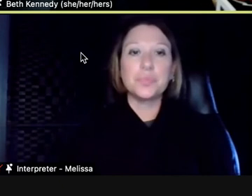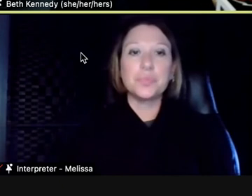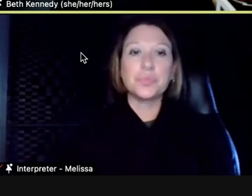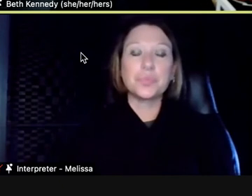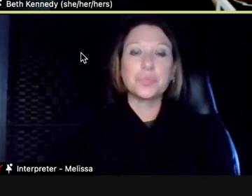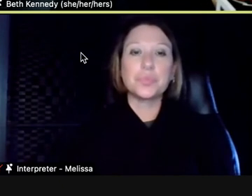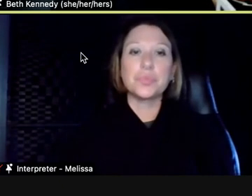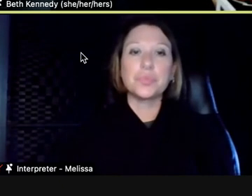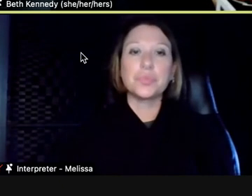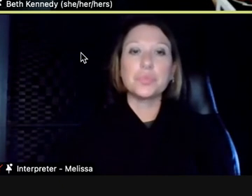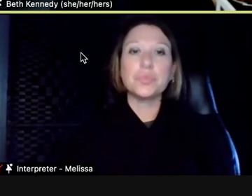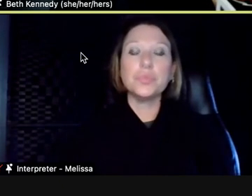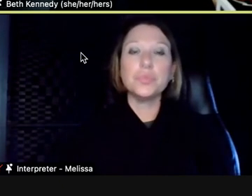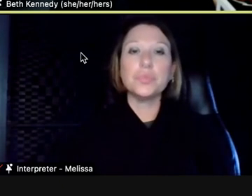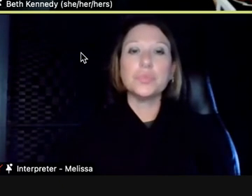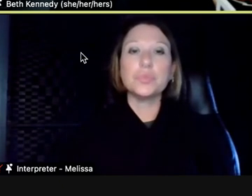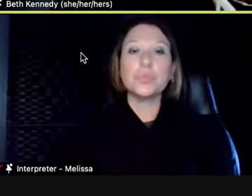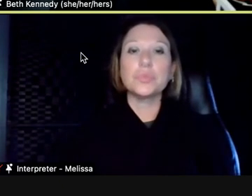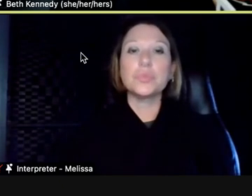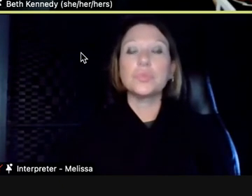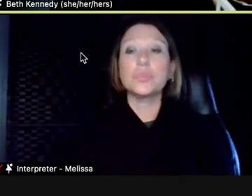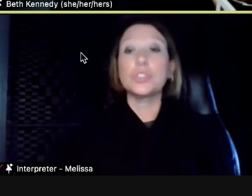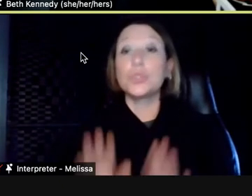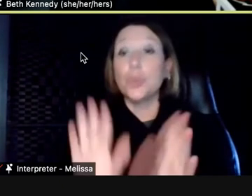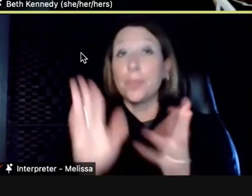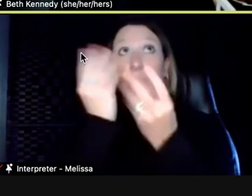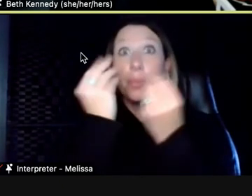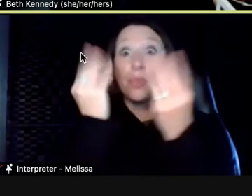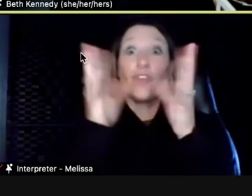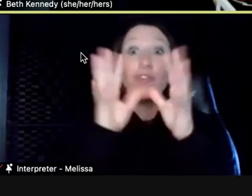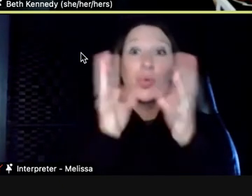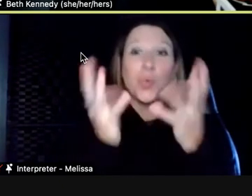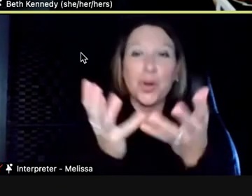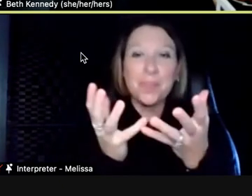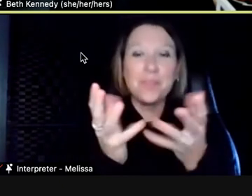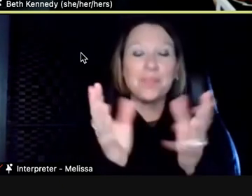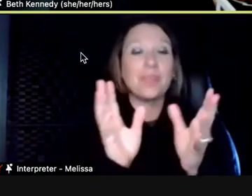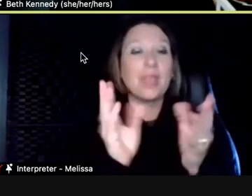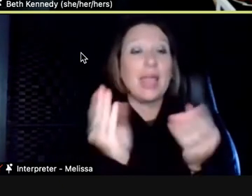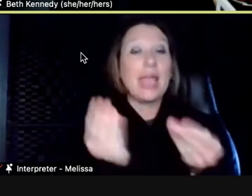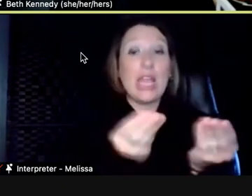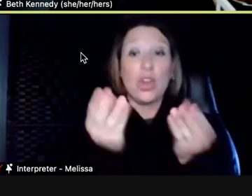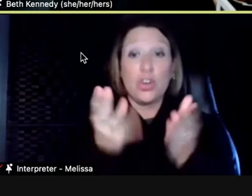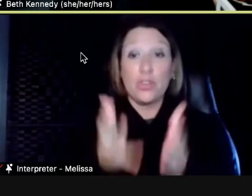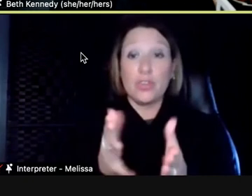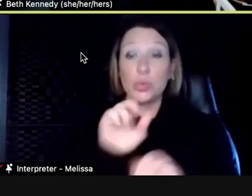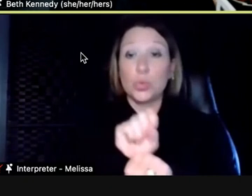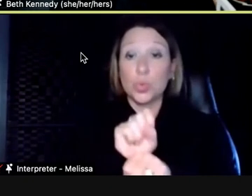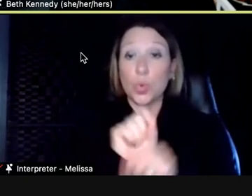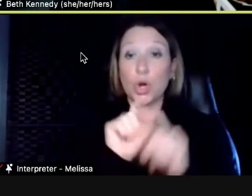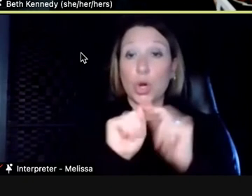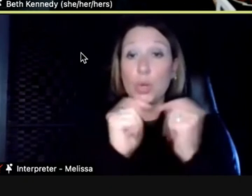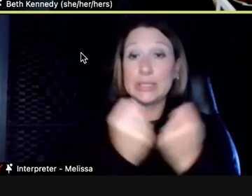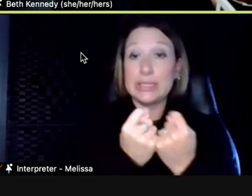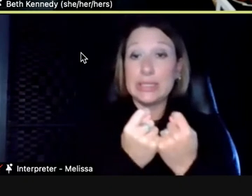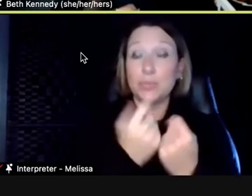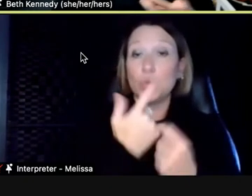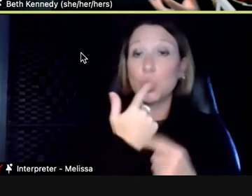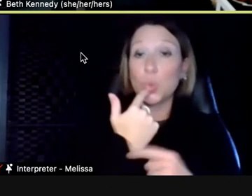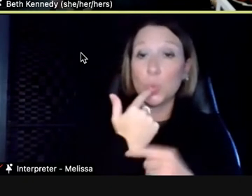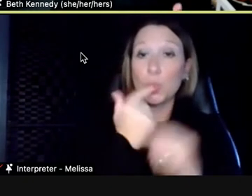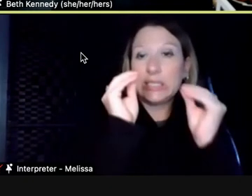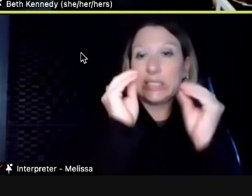in a perfect world, interveners would work on teams of teachers of the deafblind. And I told